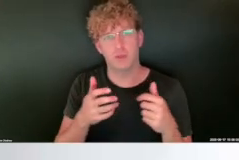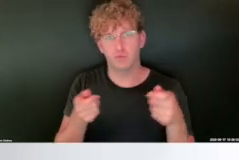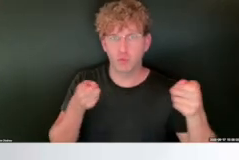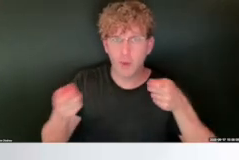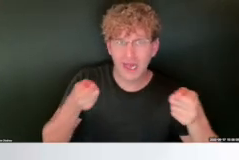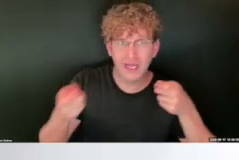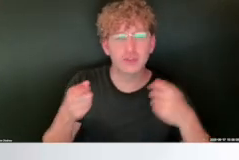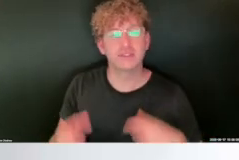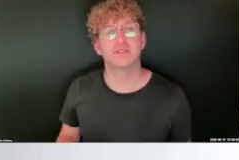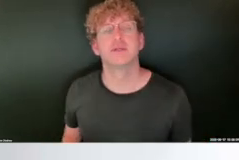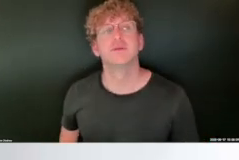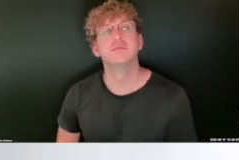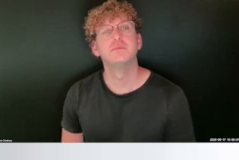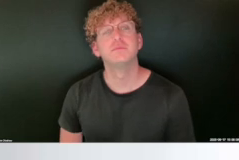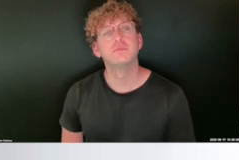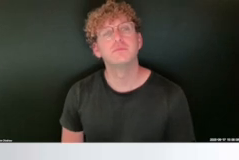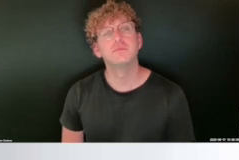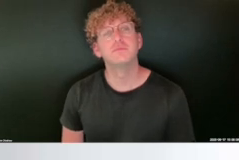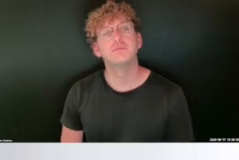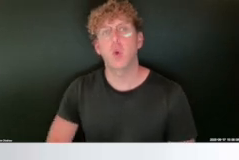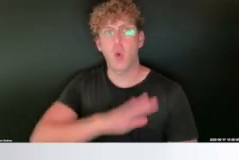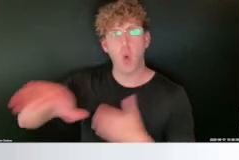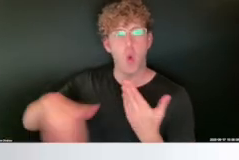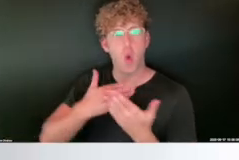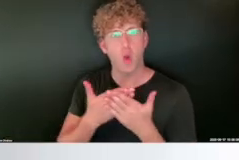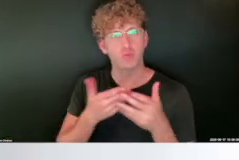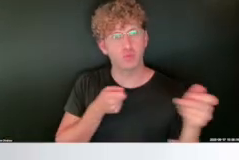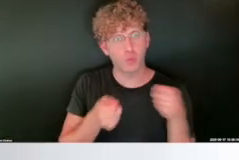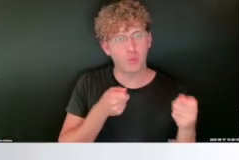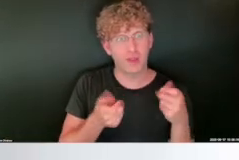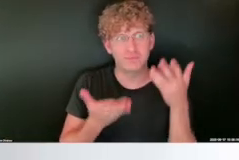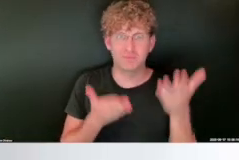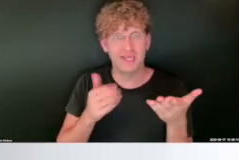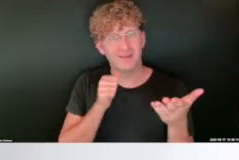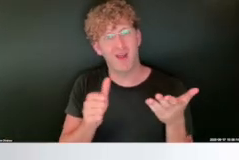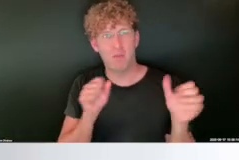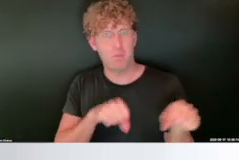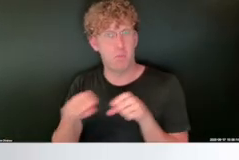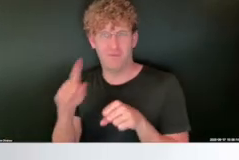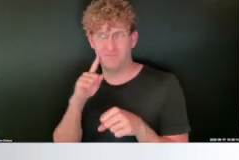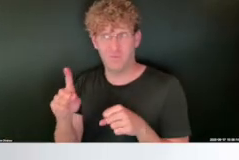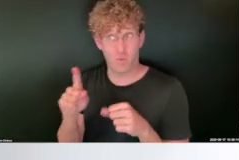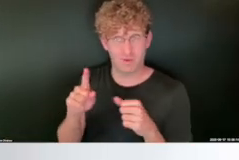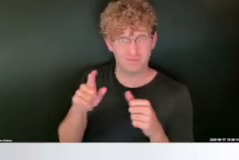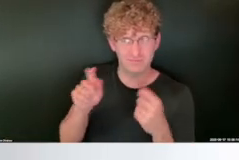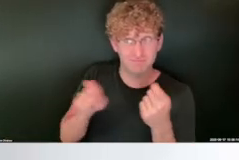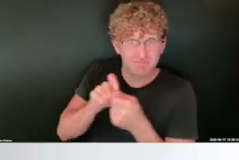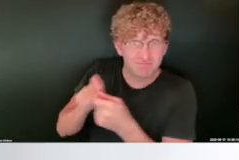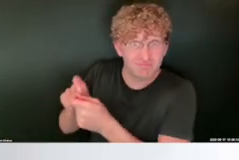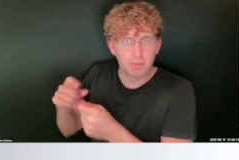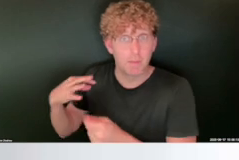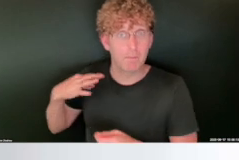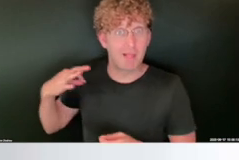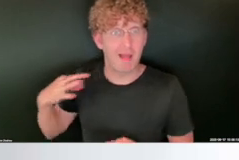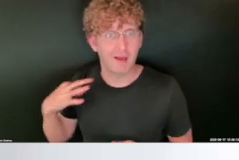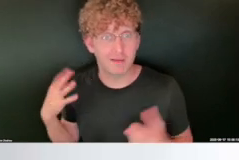all regulations, that might not be feasible for certain applicants who have, extensive operations. And also that language doesn't